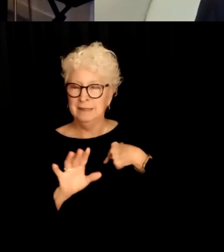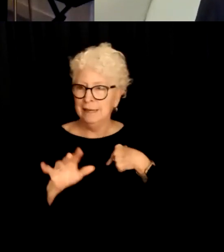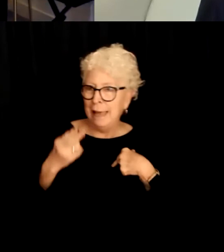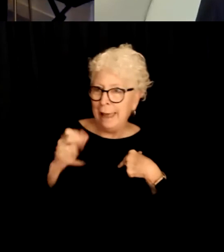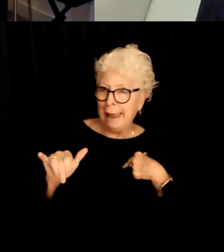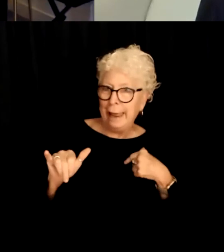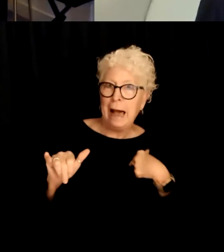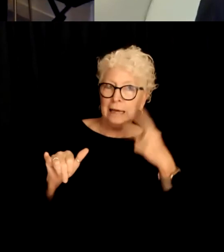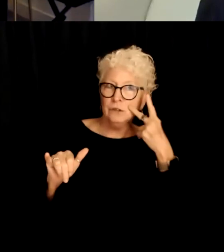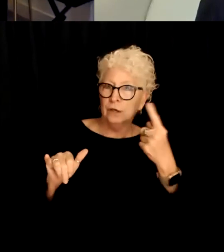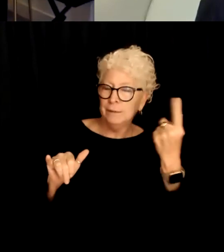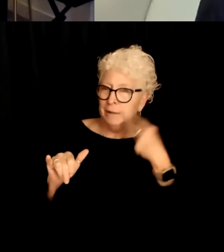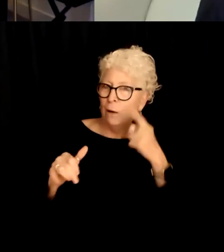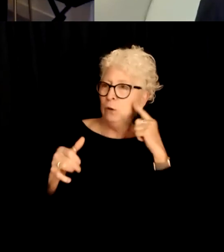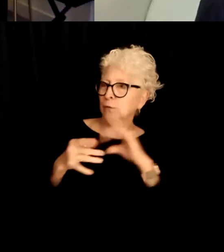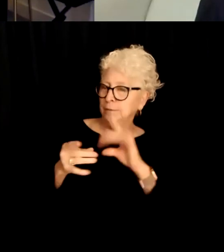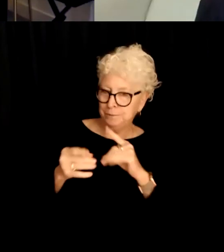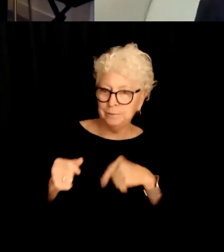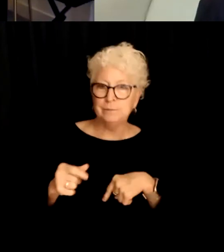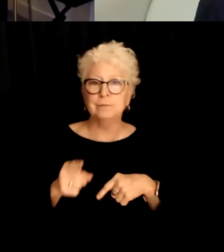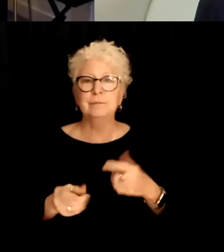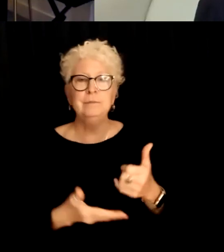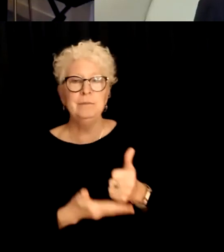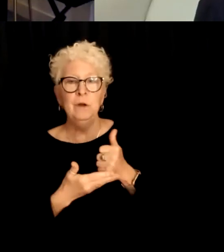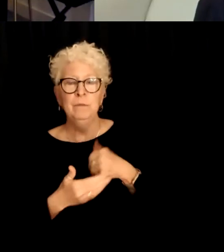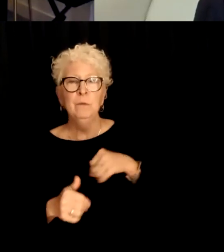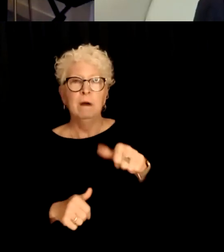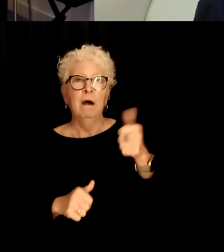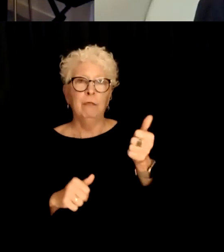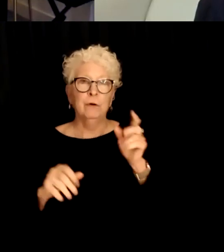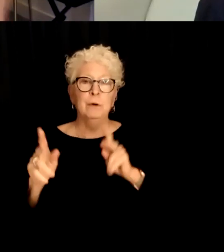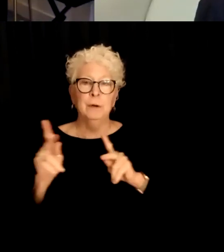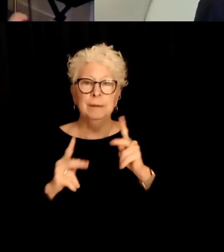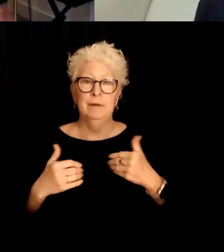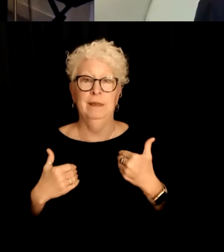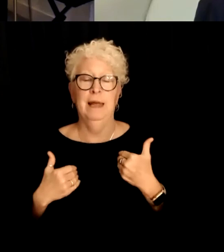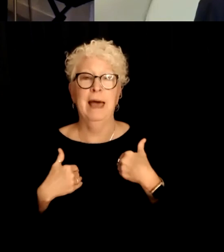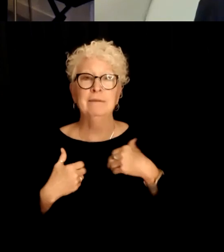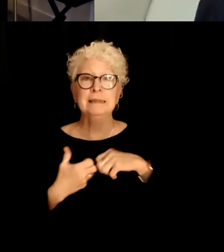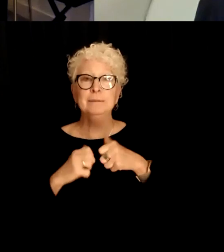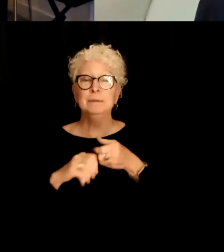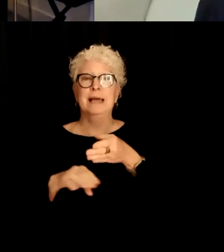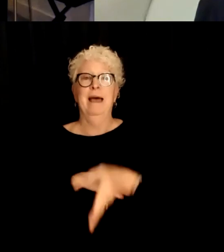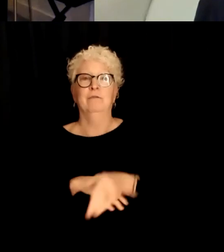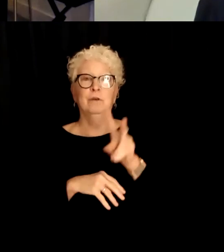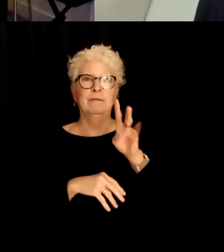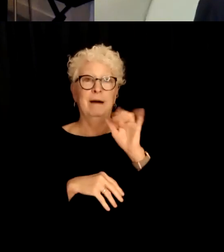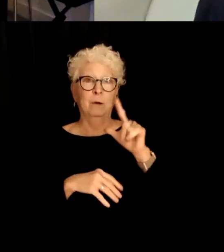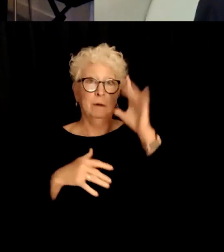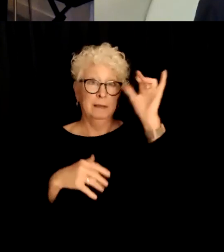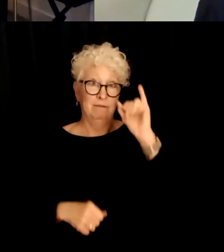when he said a proportion of my Ehlers-Danlos syndrome patients develop your symptoms after a viral infection, I